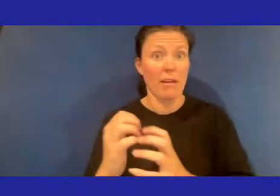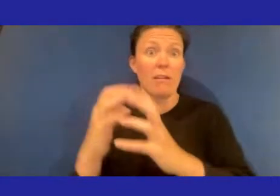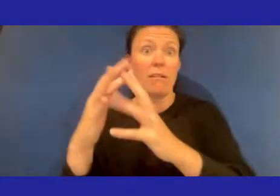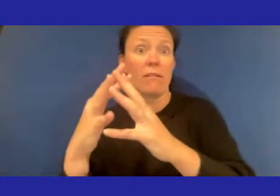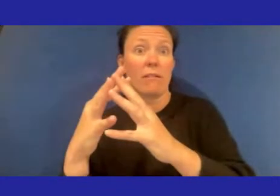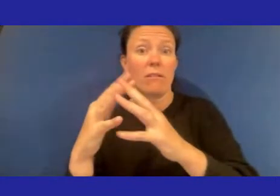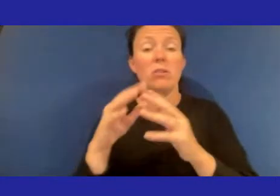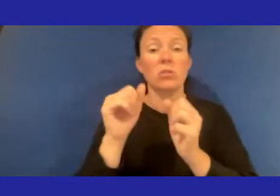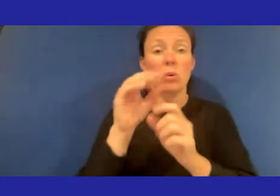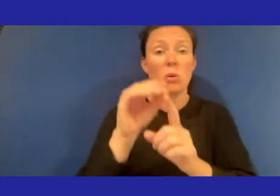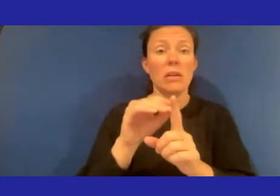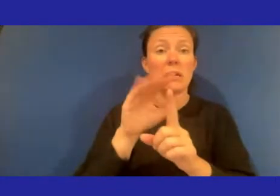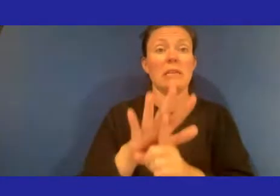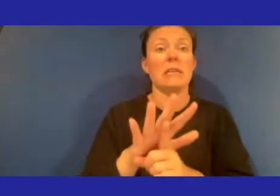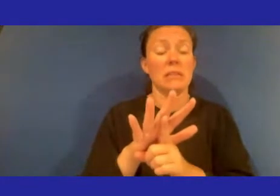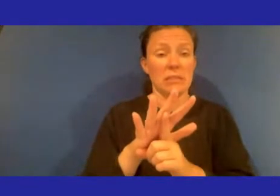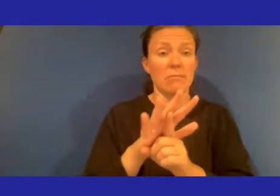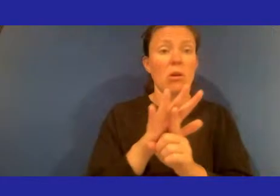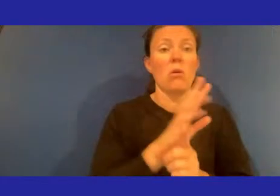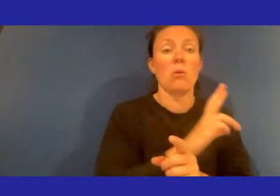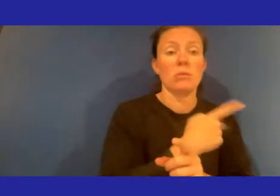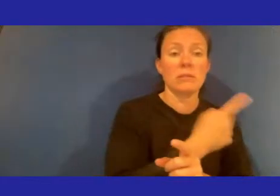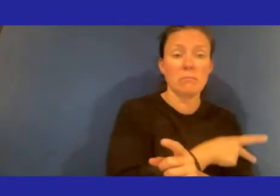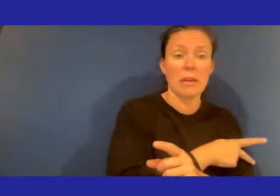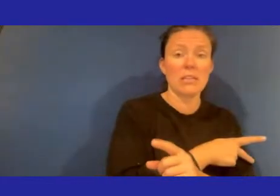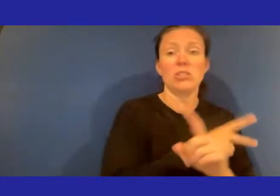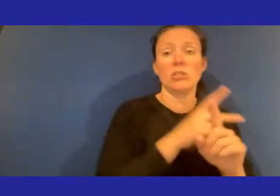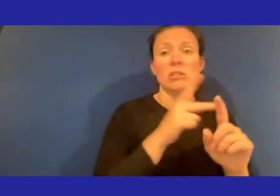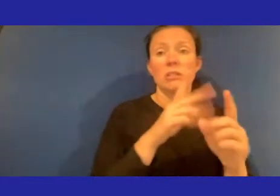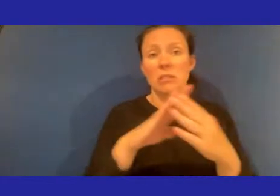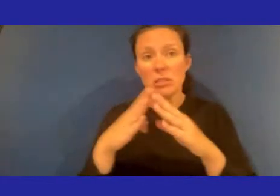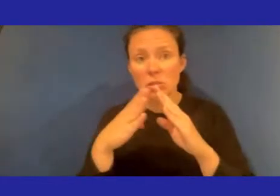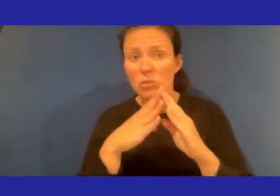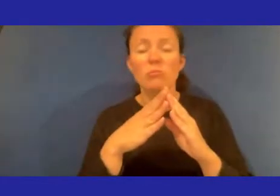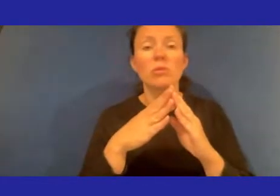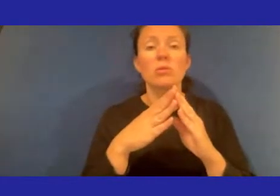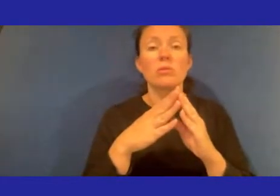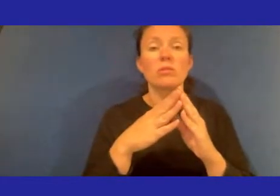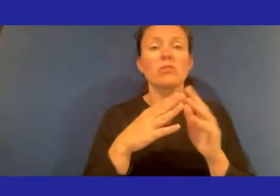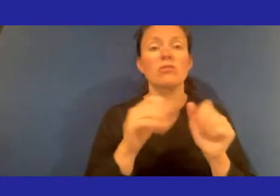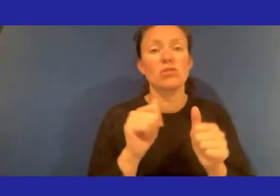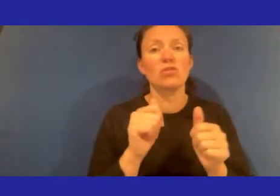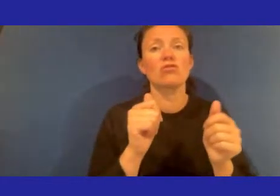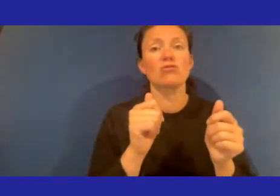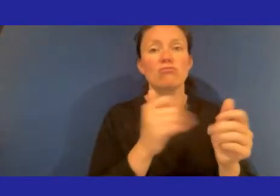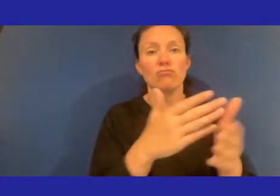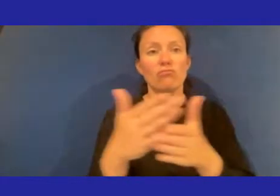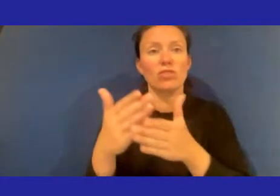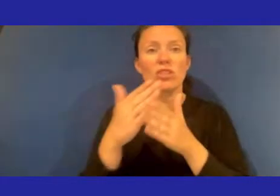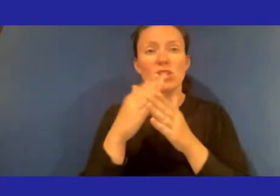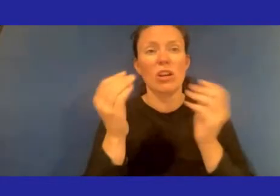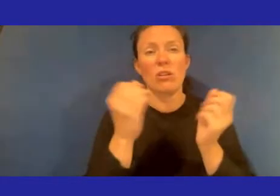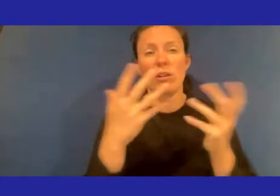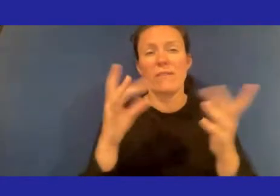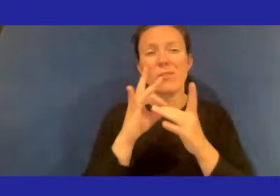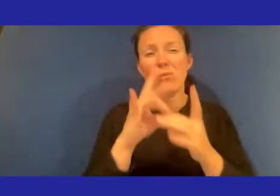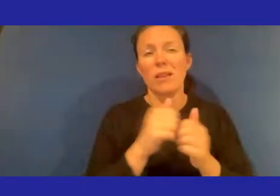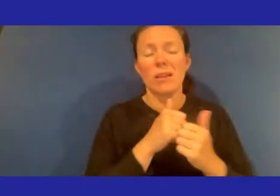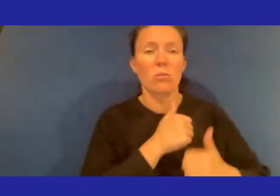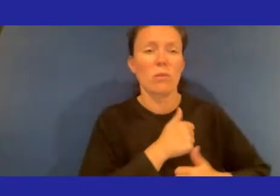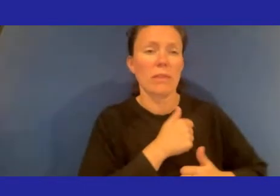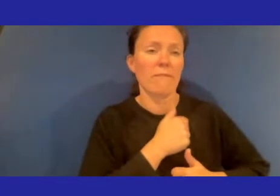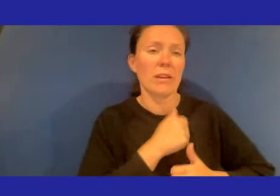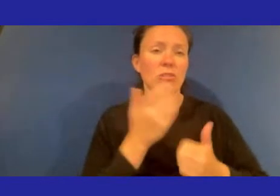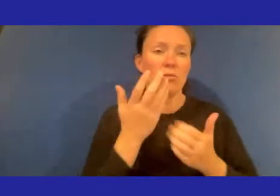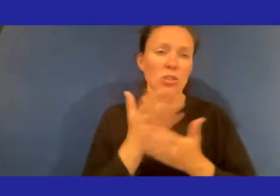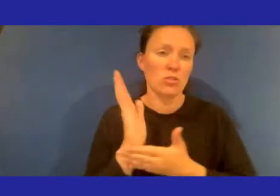employees, but our patients and our community to share information related to veterans and what their rights are and what the opportunities